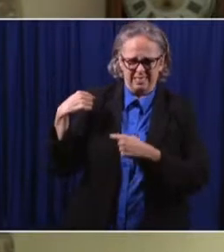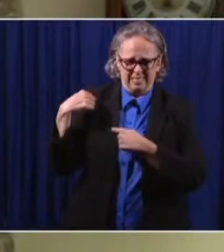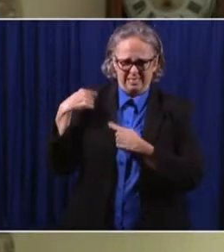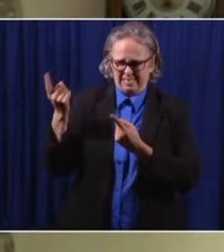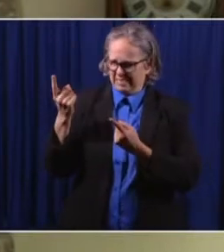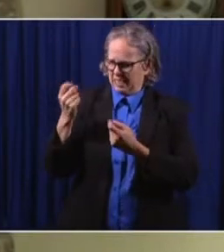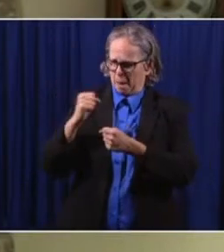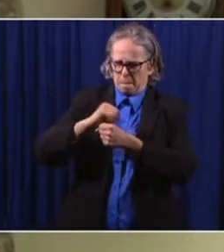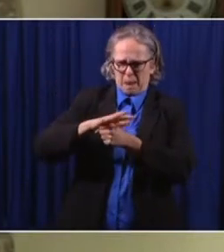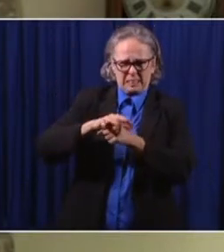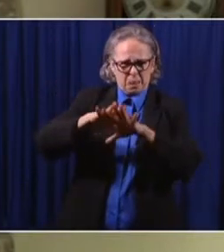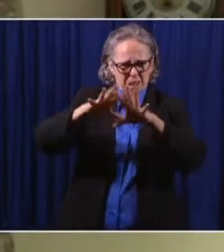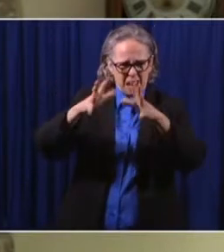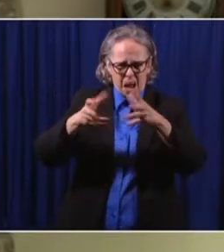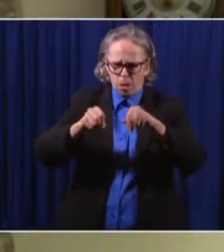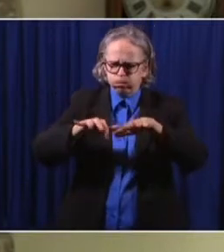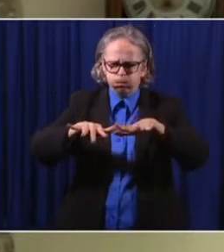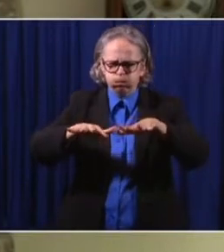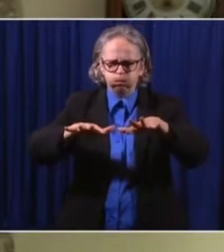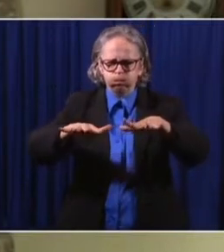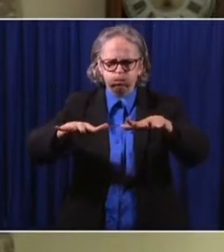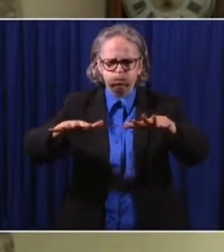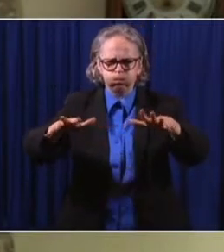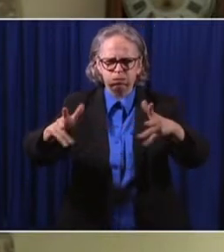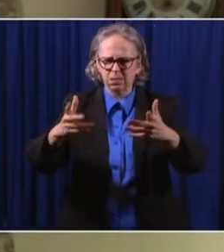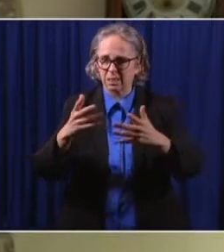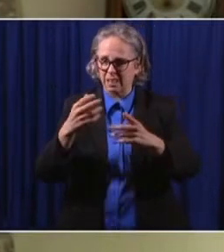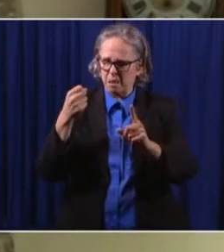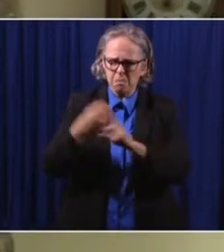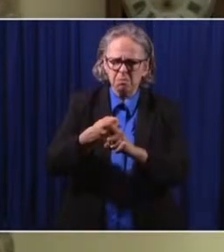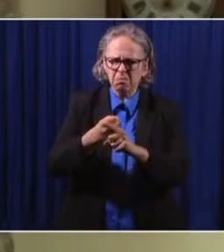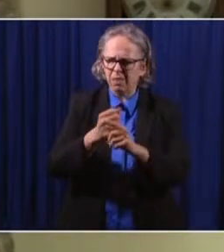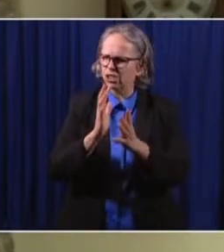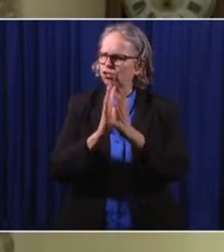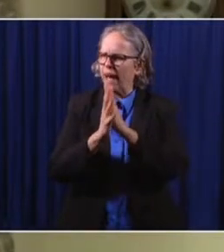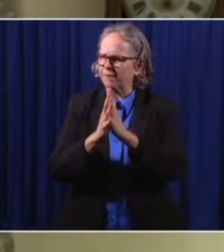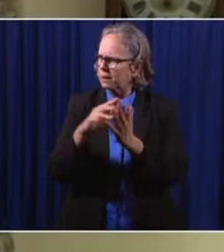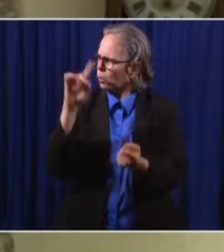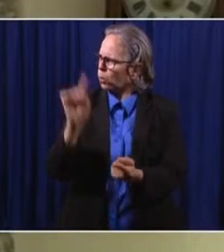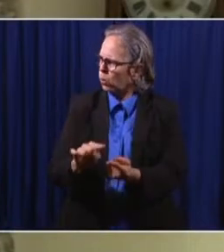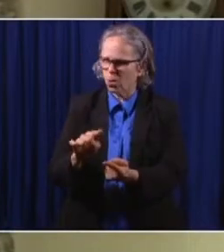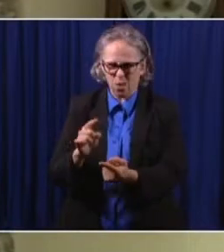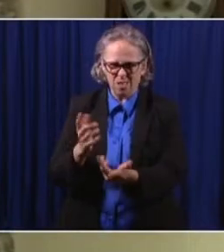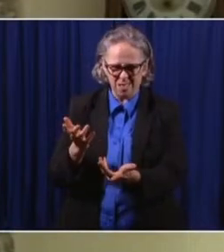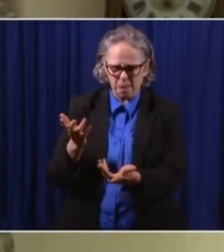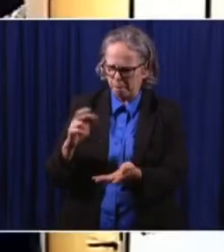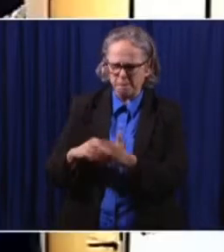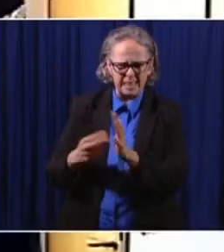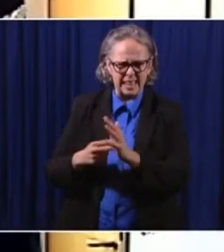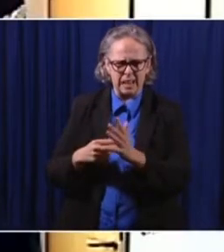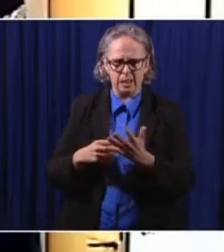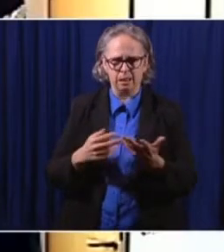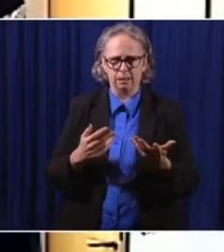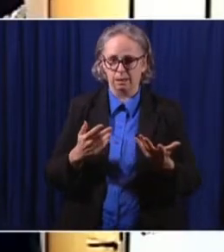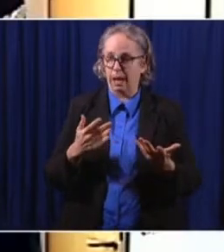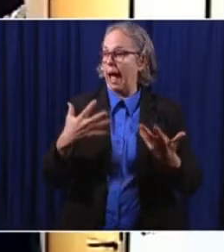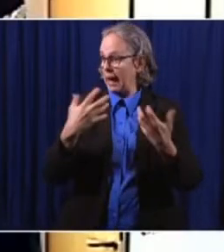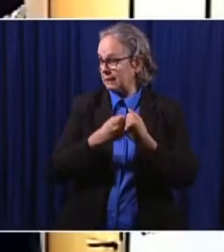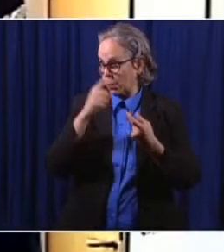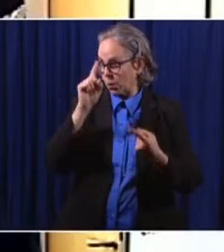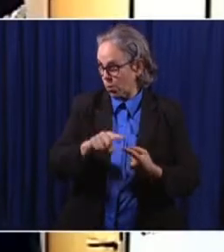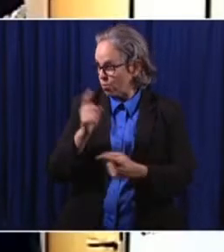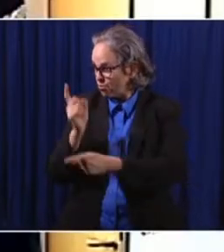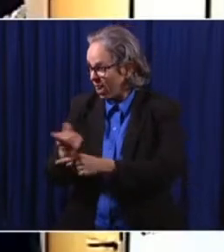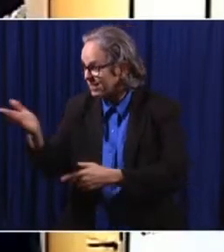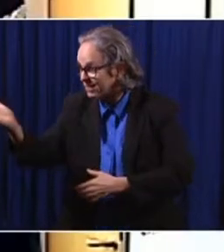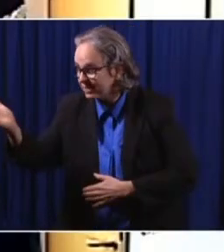significant decrease in traffic volume as well as crashes, fatal crashes in particular. By the end of